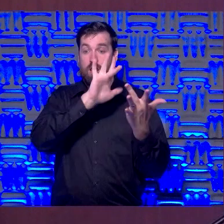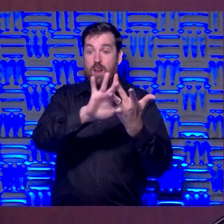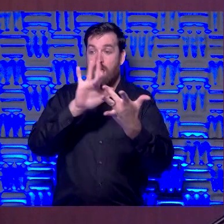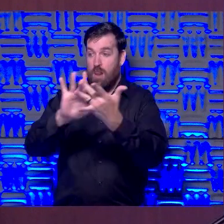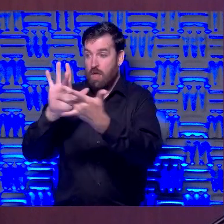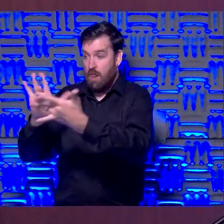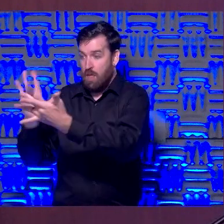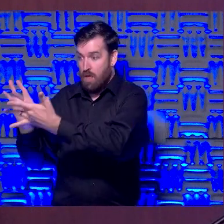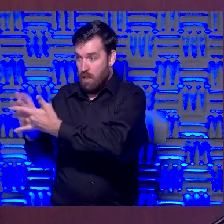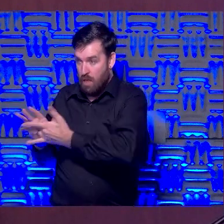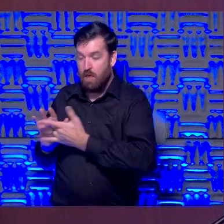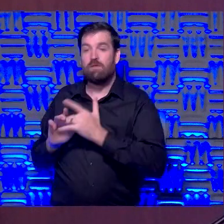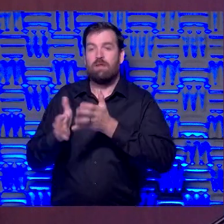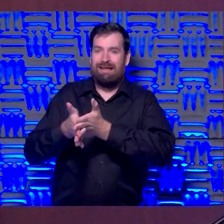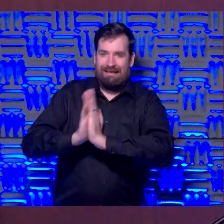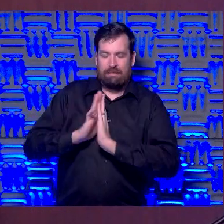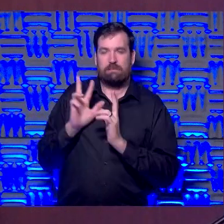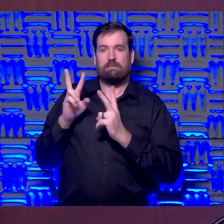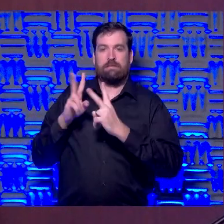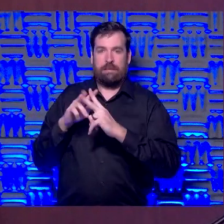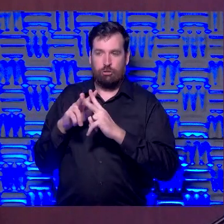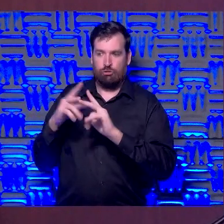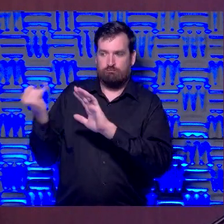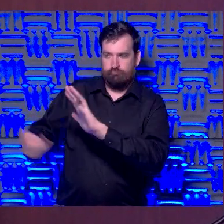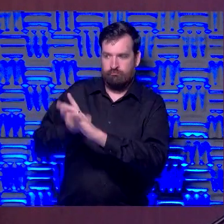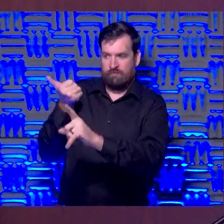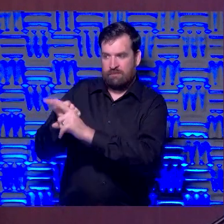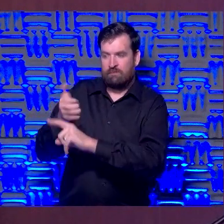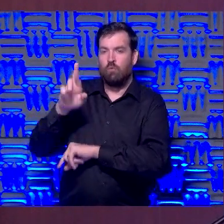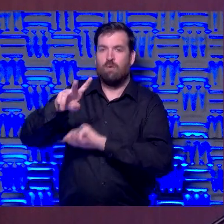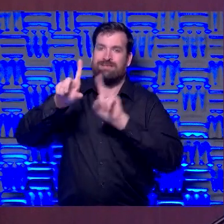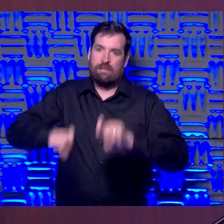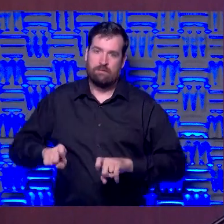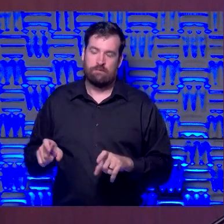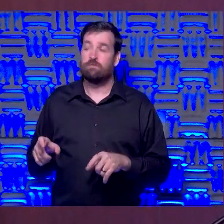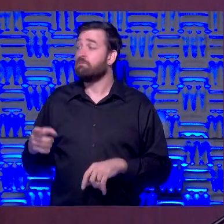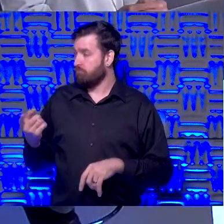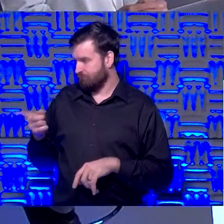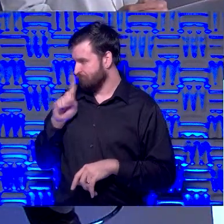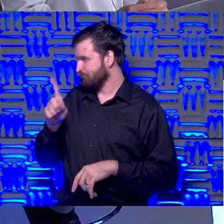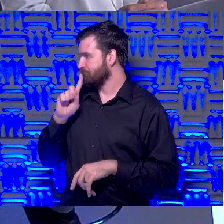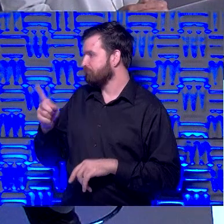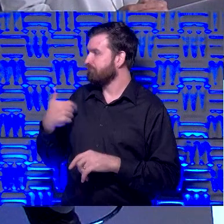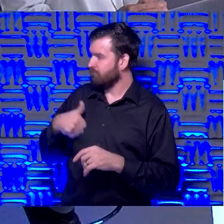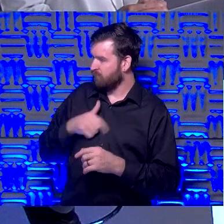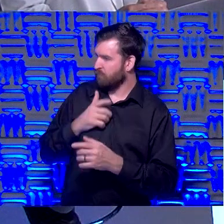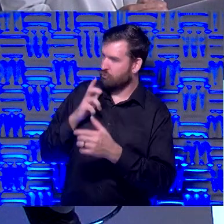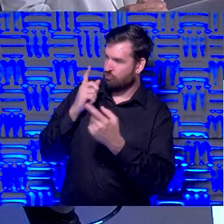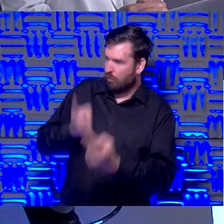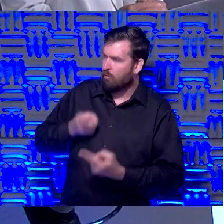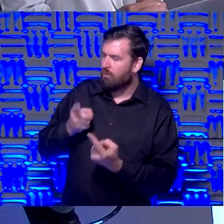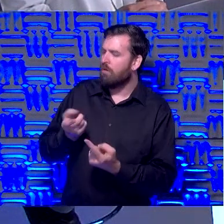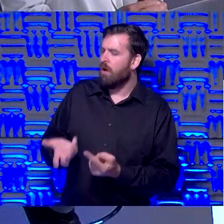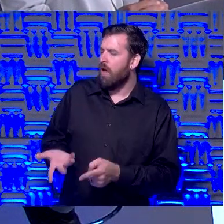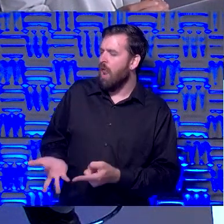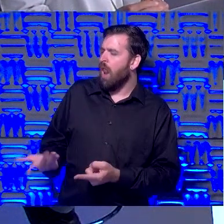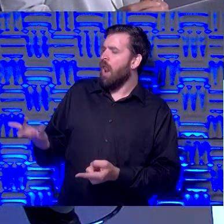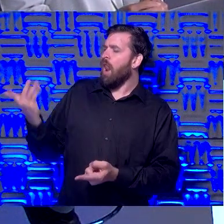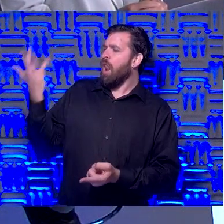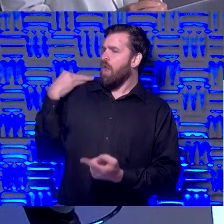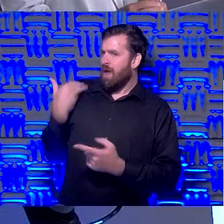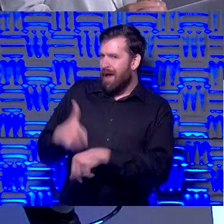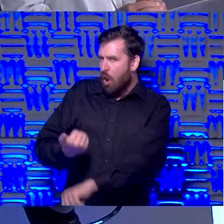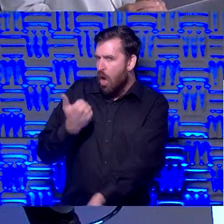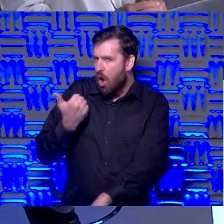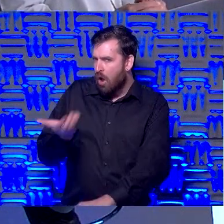either isolate or if need be, get tested. Yeah, I think that's key. And one of the things we wrestle with is how far back do you go? And one of the key